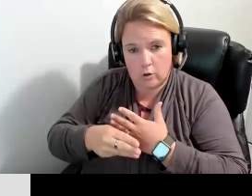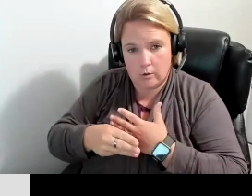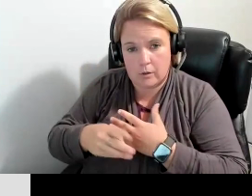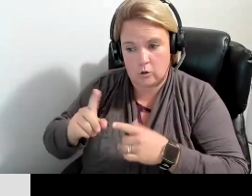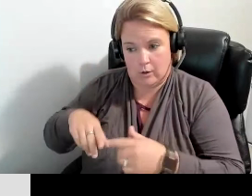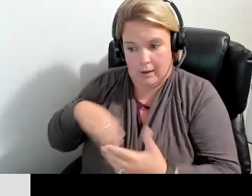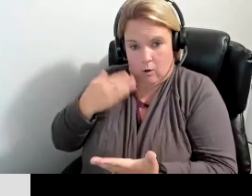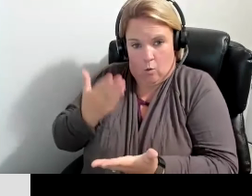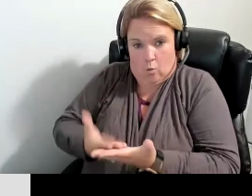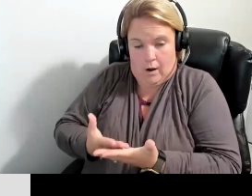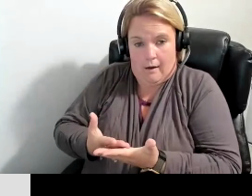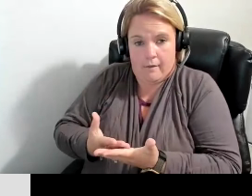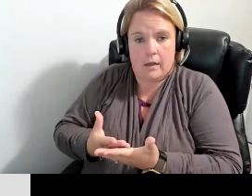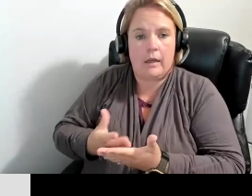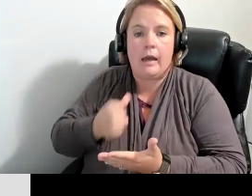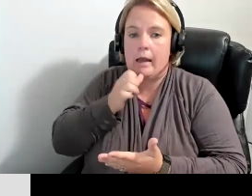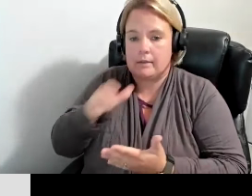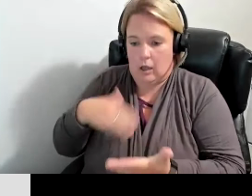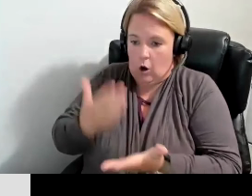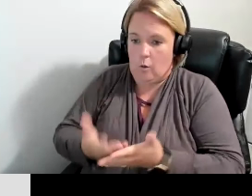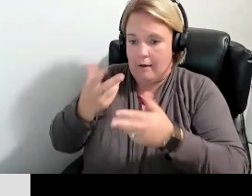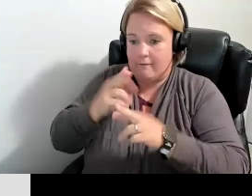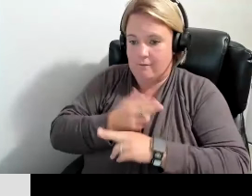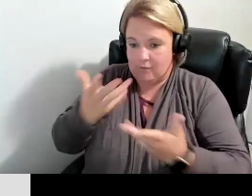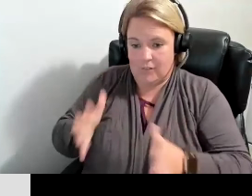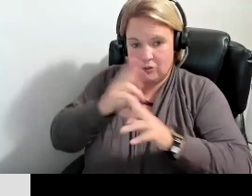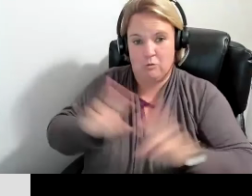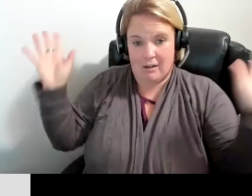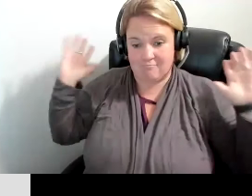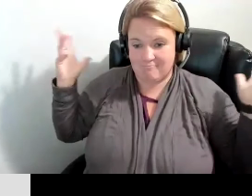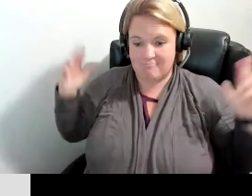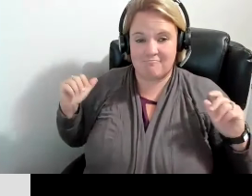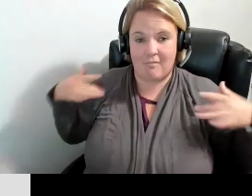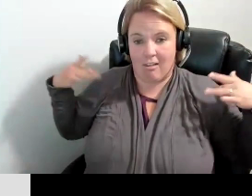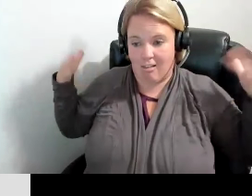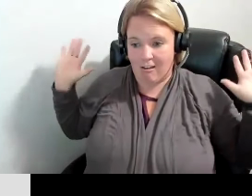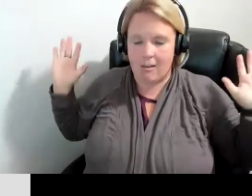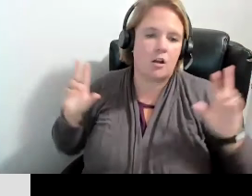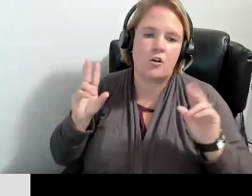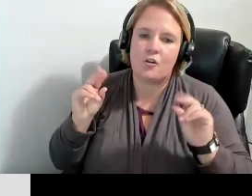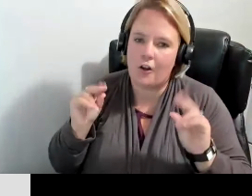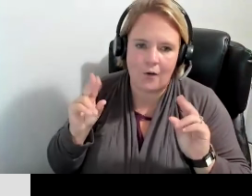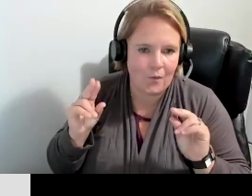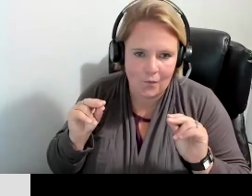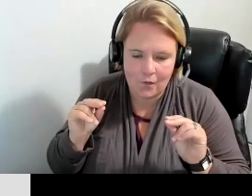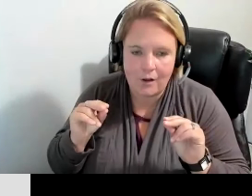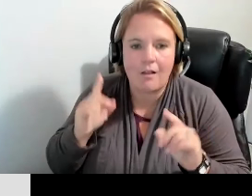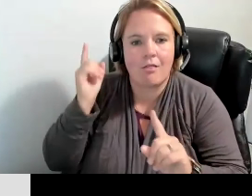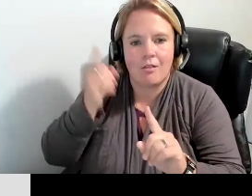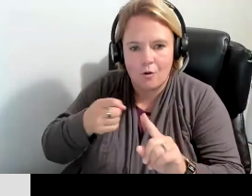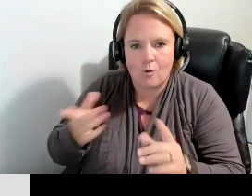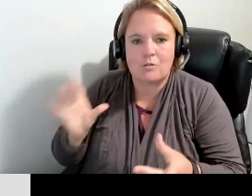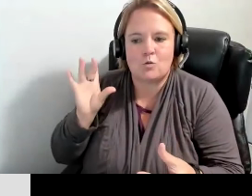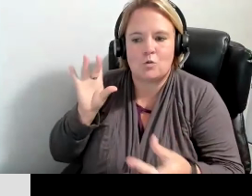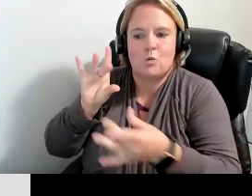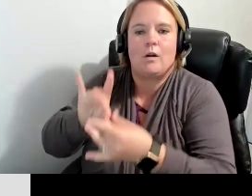still want them to continue growing. It's not like okay, we got them, we're done, our job's done. We want to connect them and get them going on to that next part of